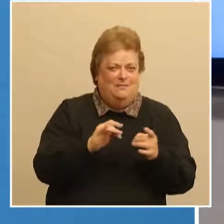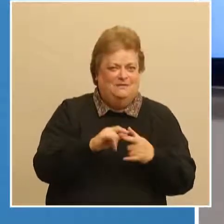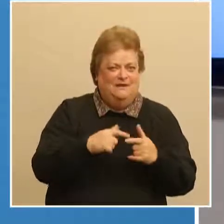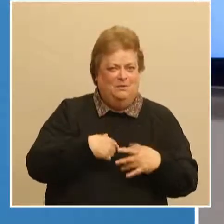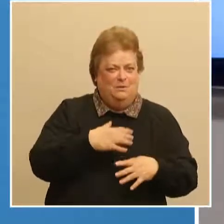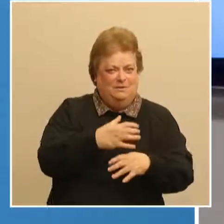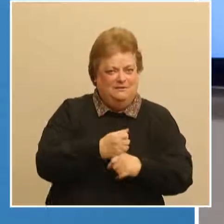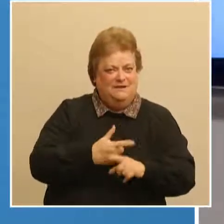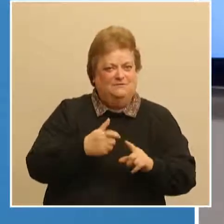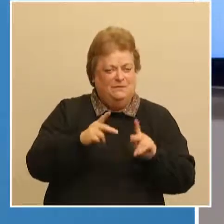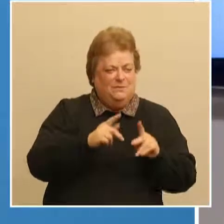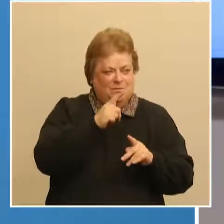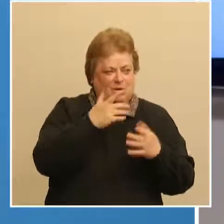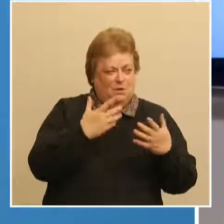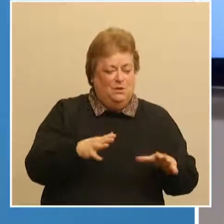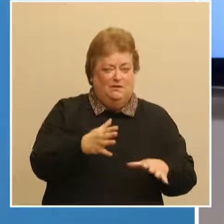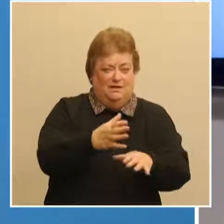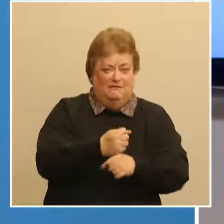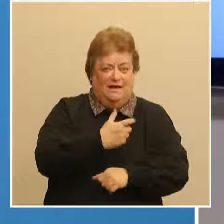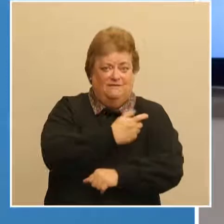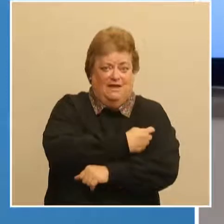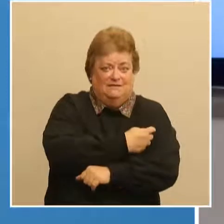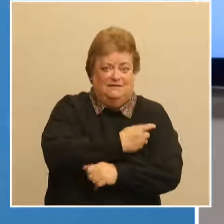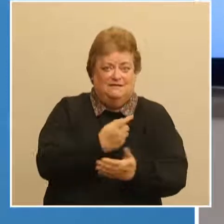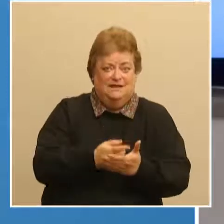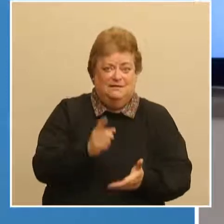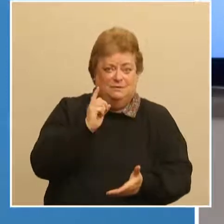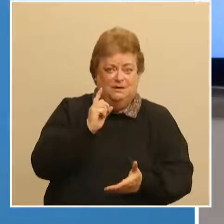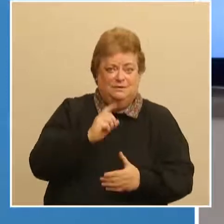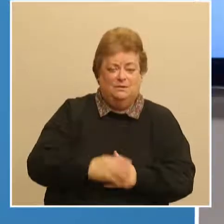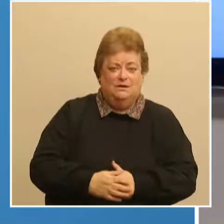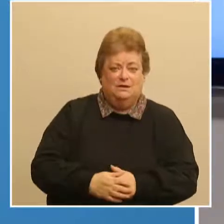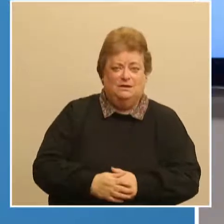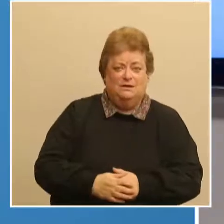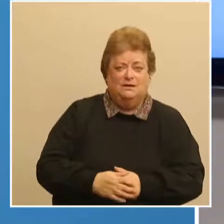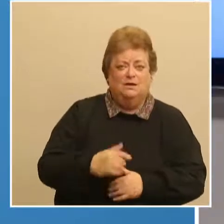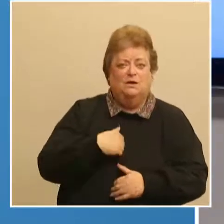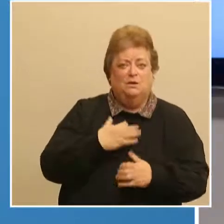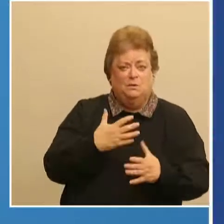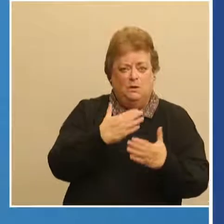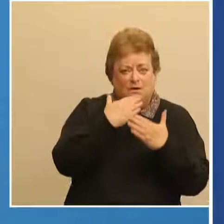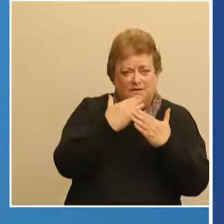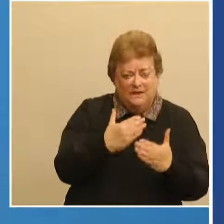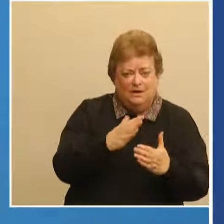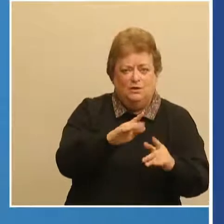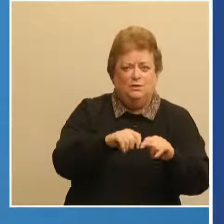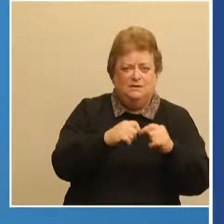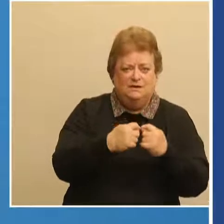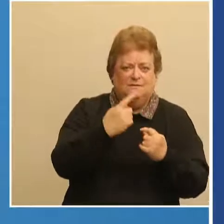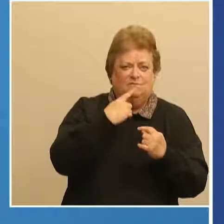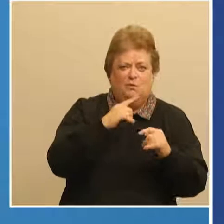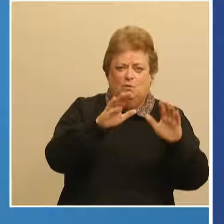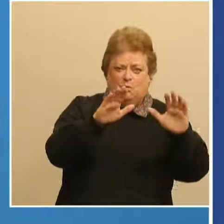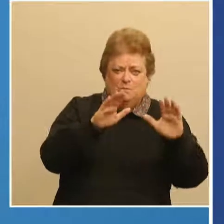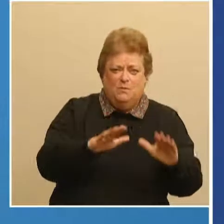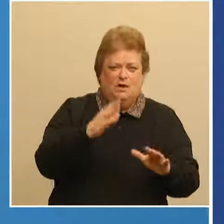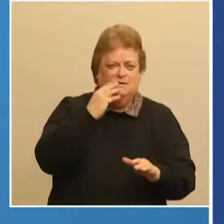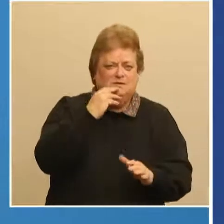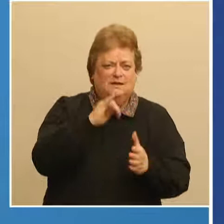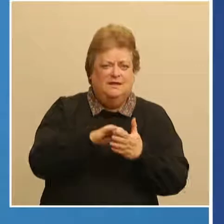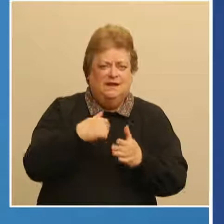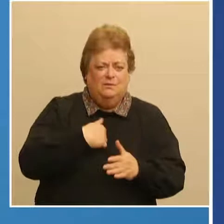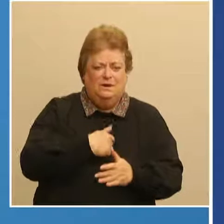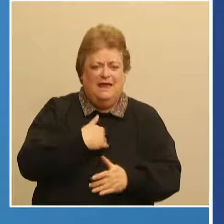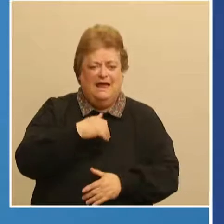received from people who received vaccine last week. First, we want to thank you and your team for the remarkable experience we had at